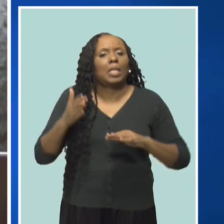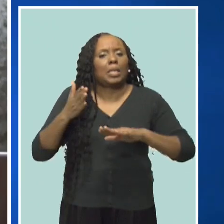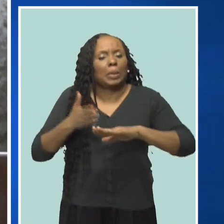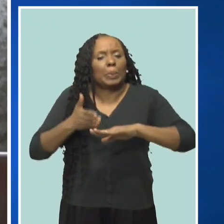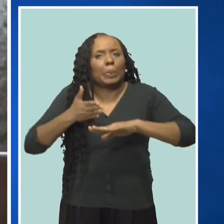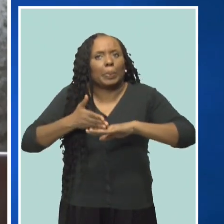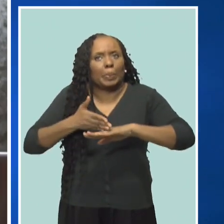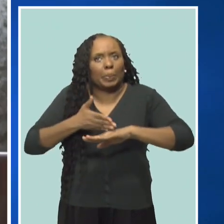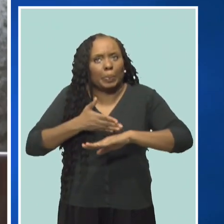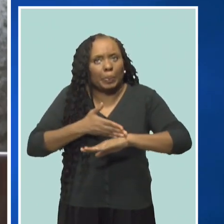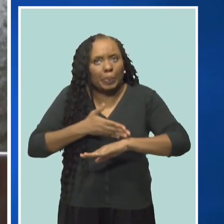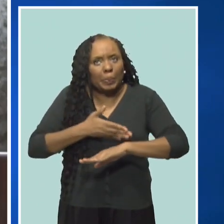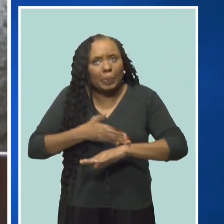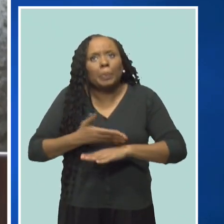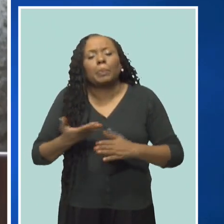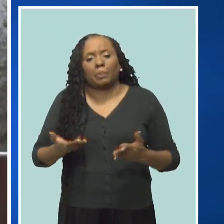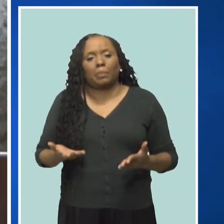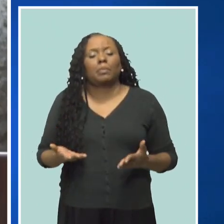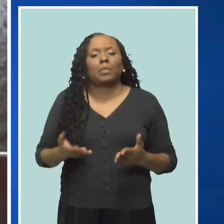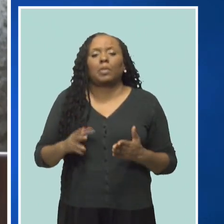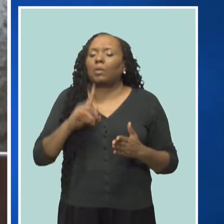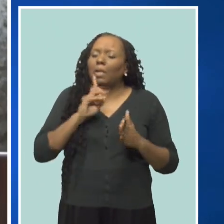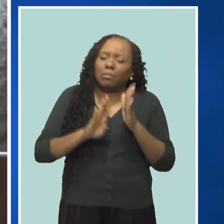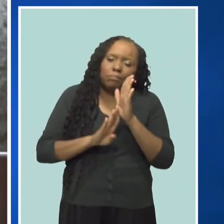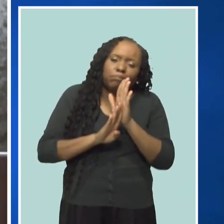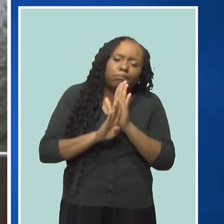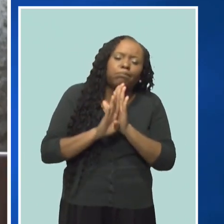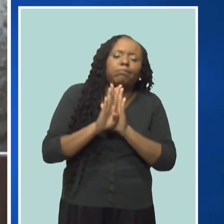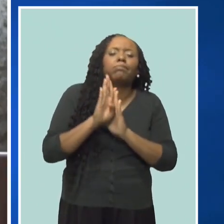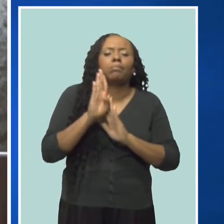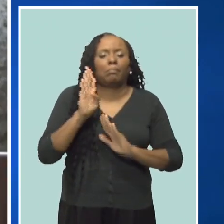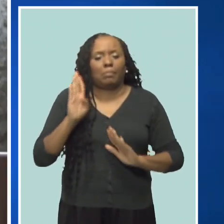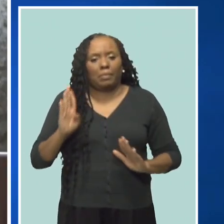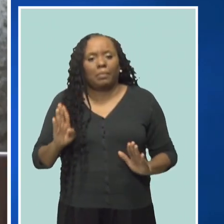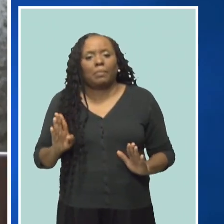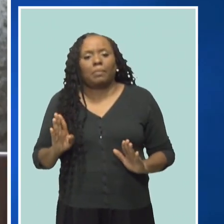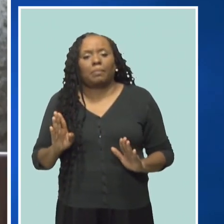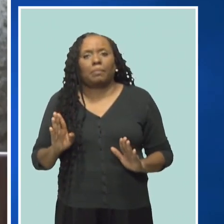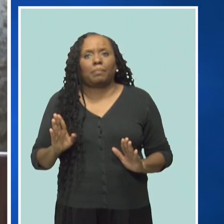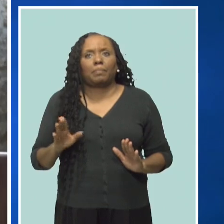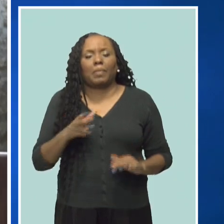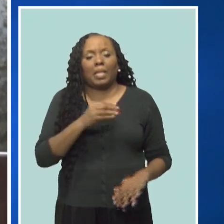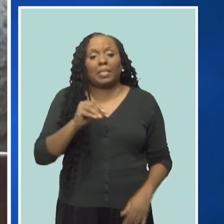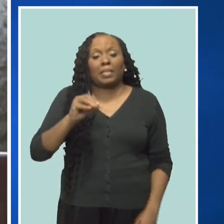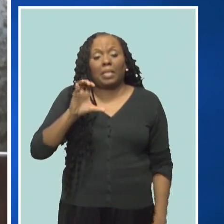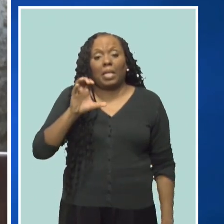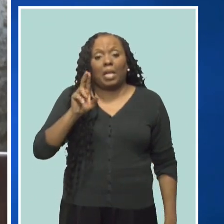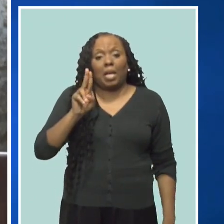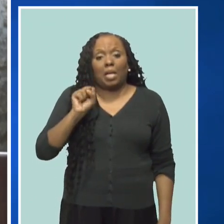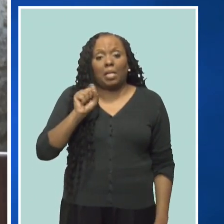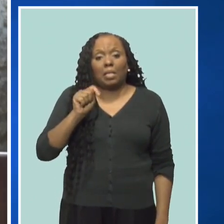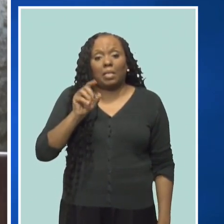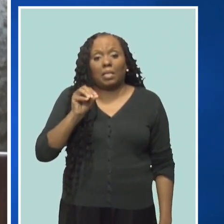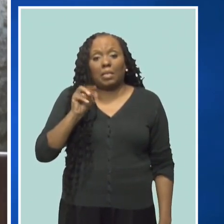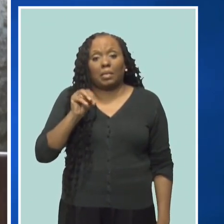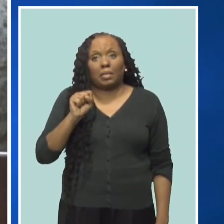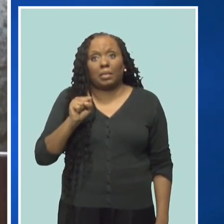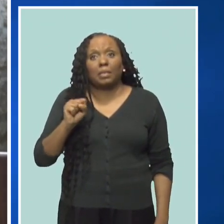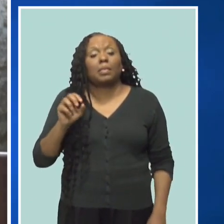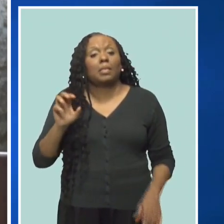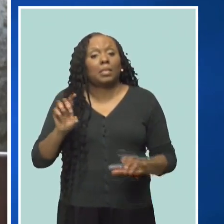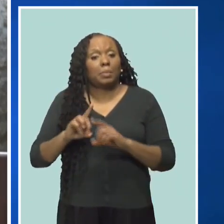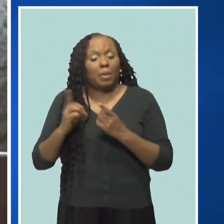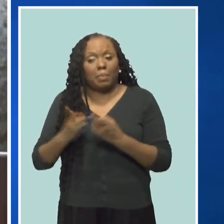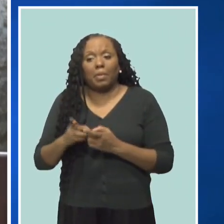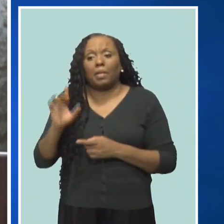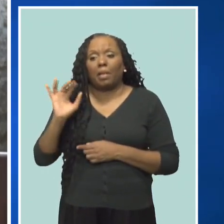Bridgetown Port, that is in an advanced state of development. And under the Customs and Excise Department, Asicuda World